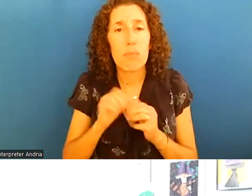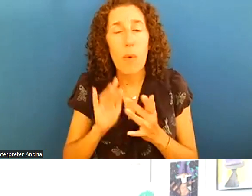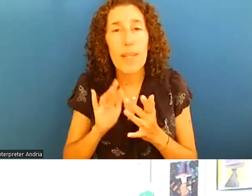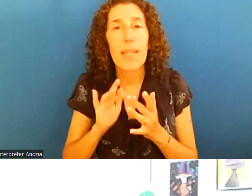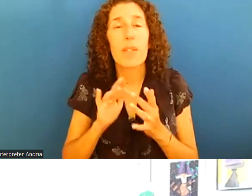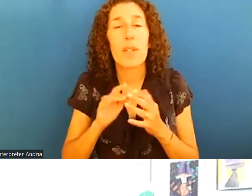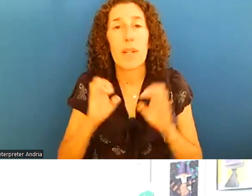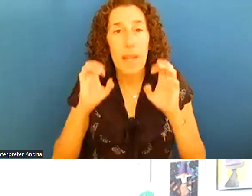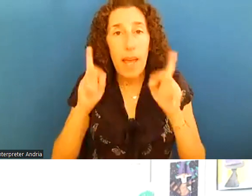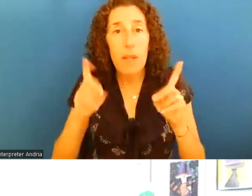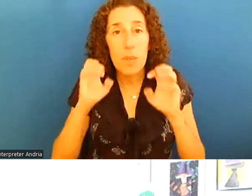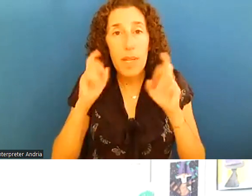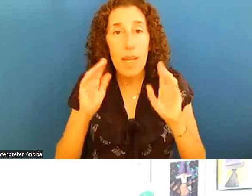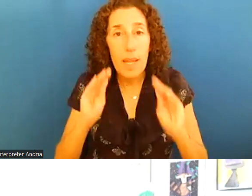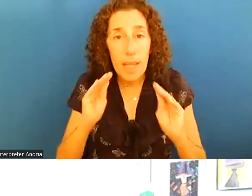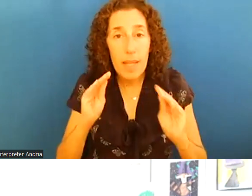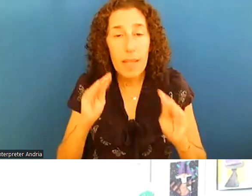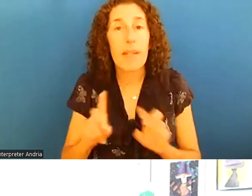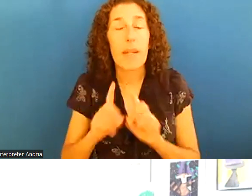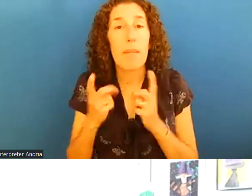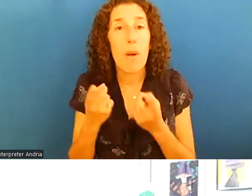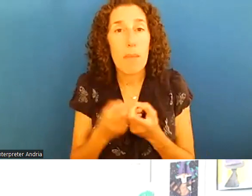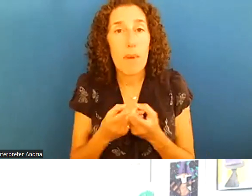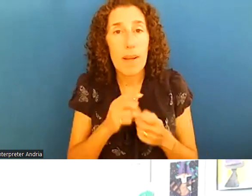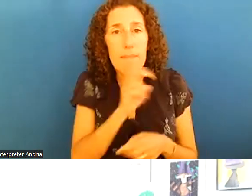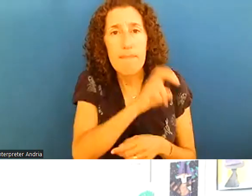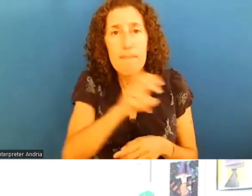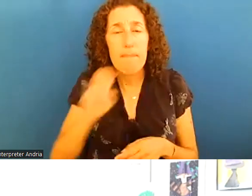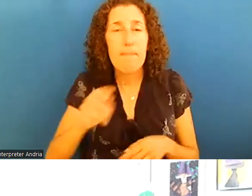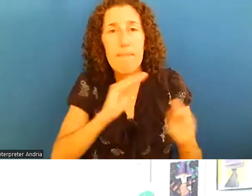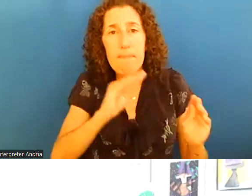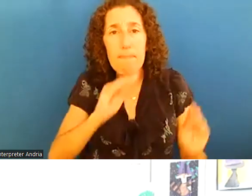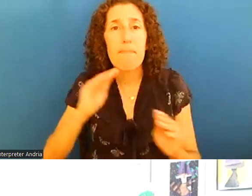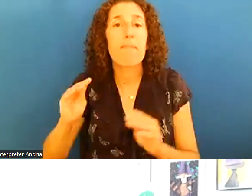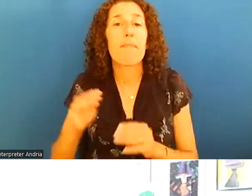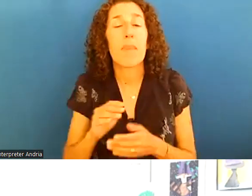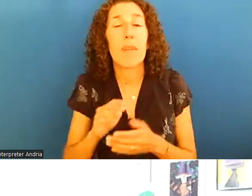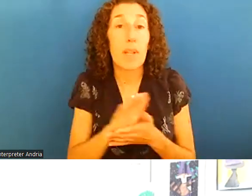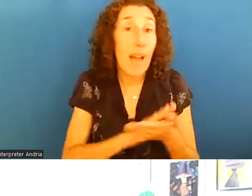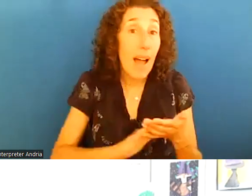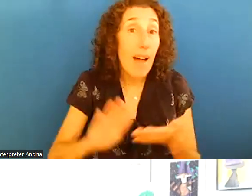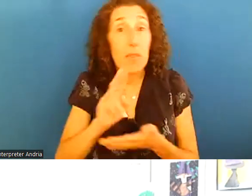educating our departments, whether it's individuals from the college, the local colleges,